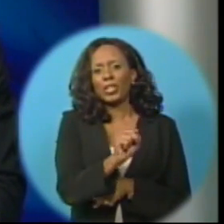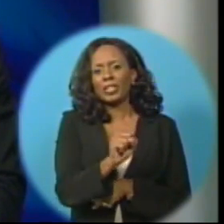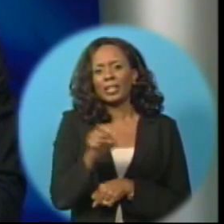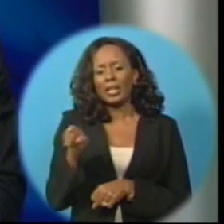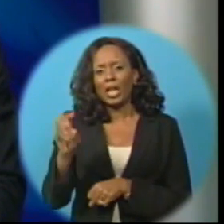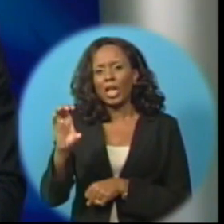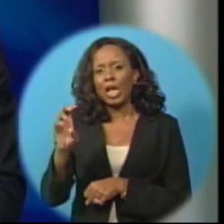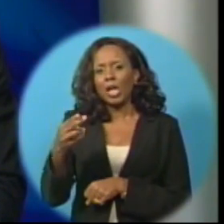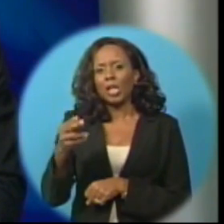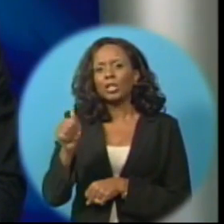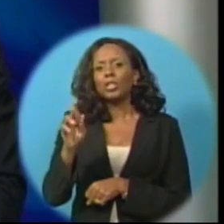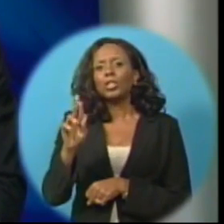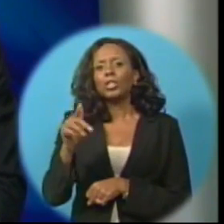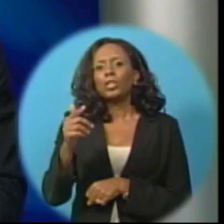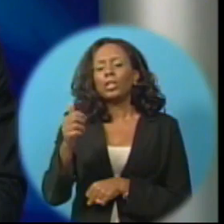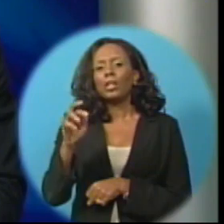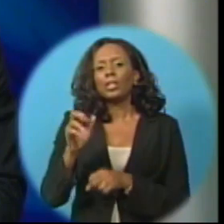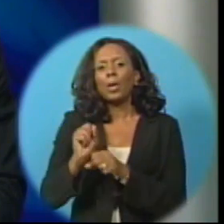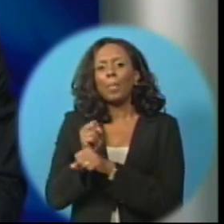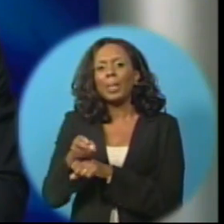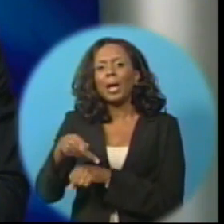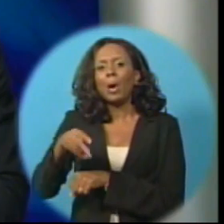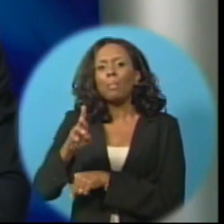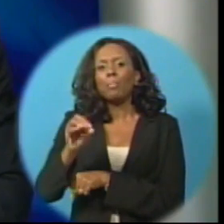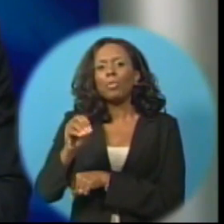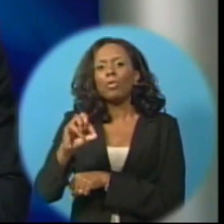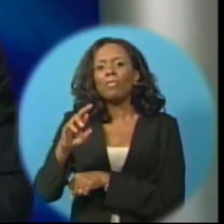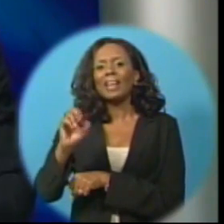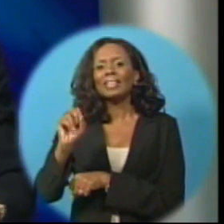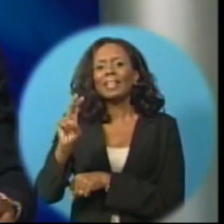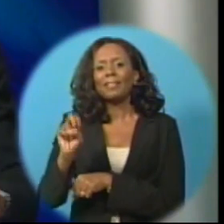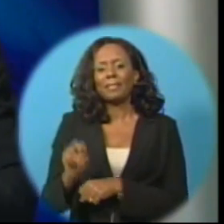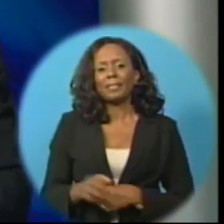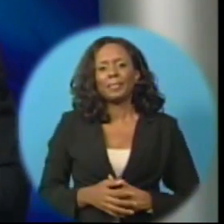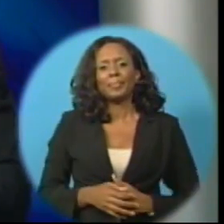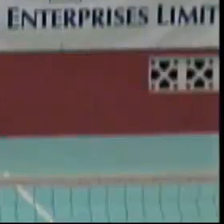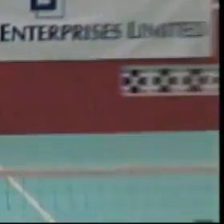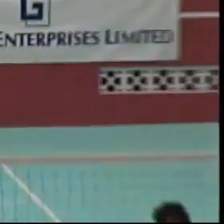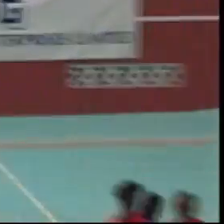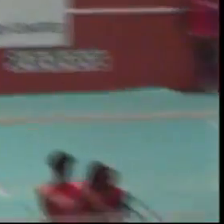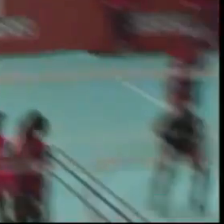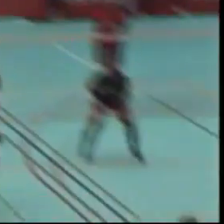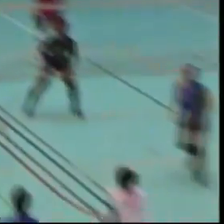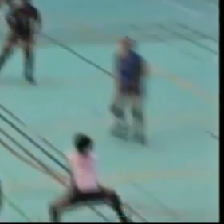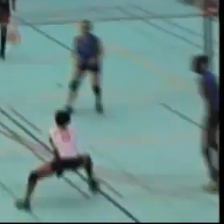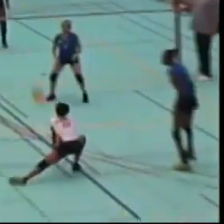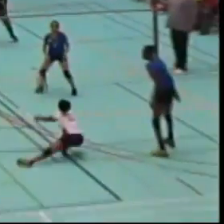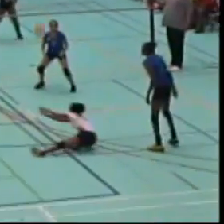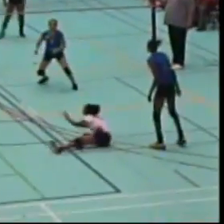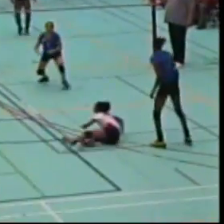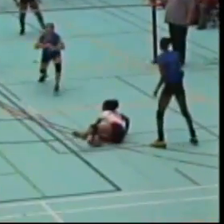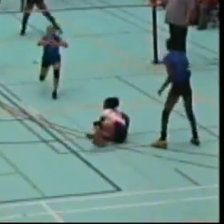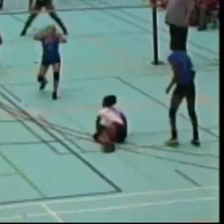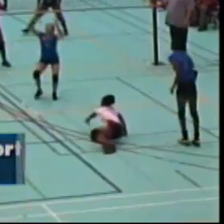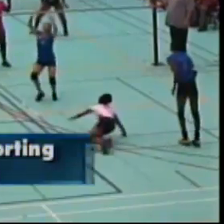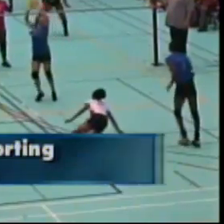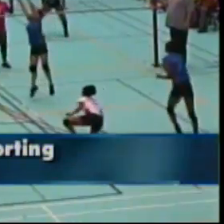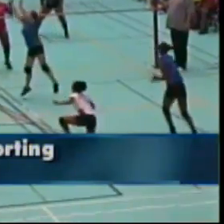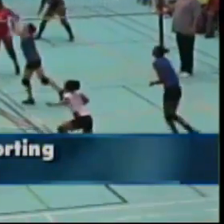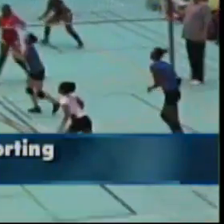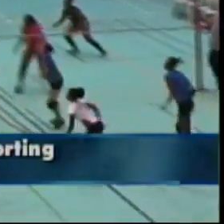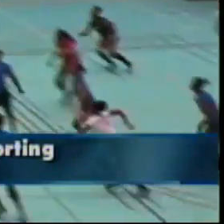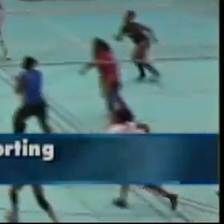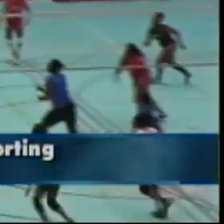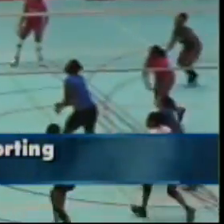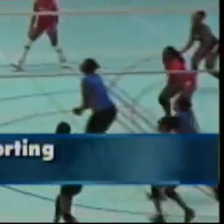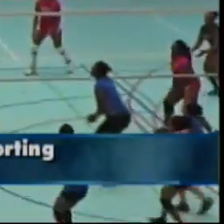breeze against Progressive. Mark Seal was at the gym. With Katrina Wickham out of the lineup, the offensive systems for Rockets